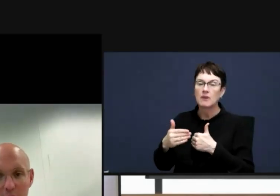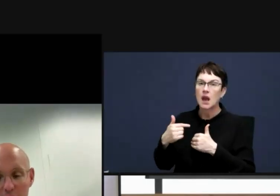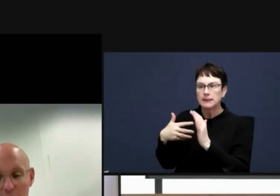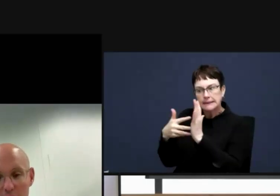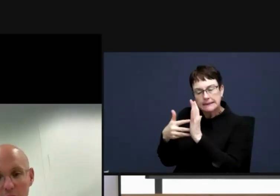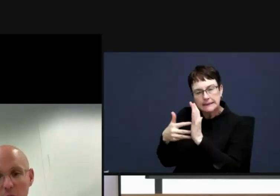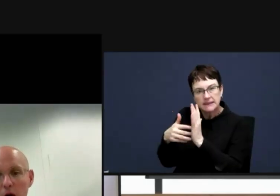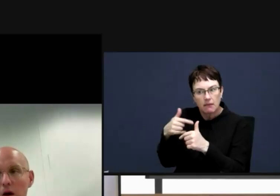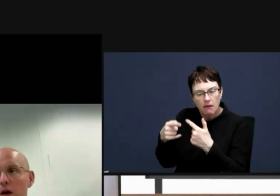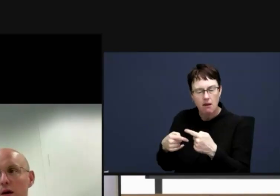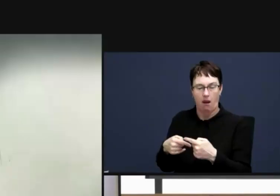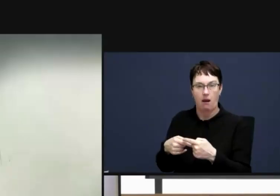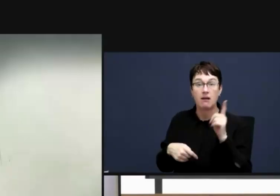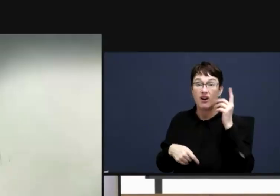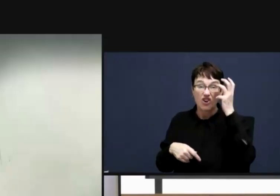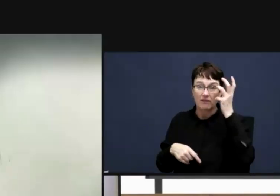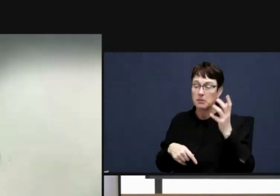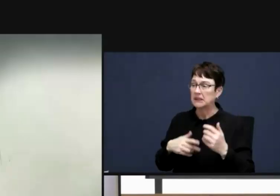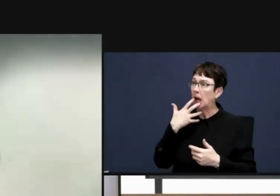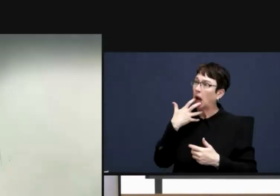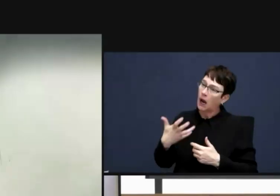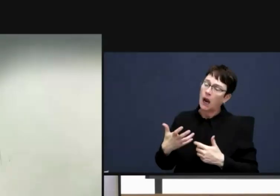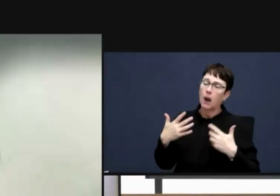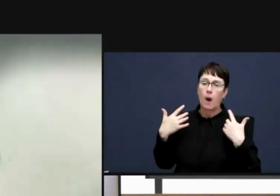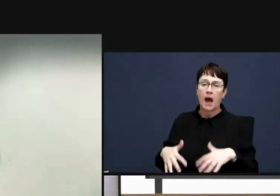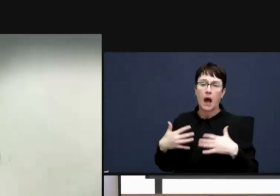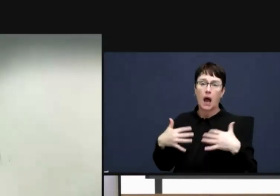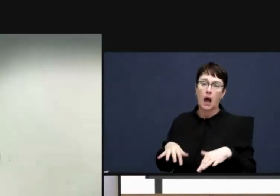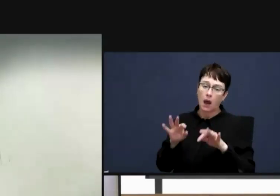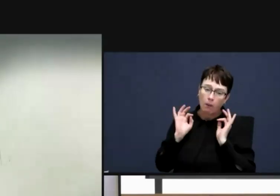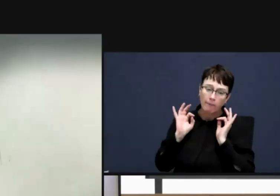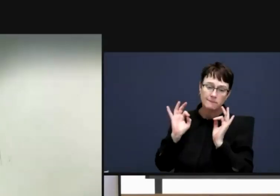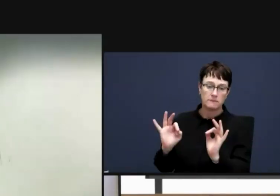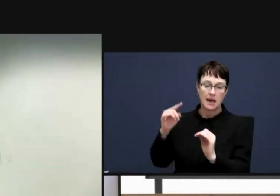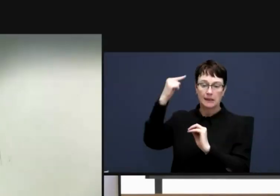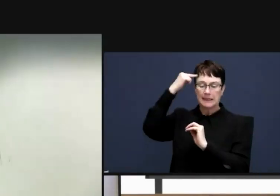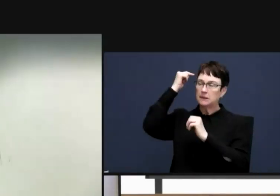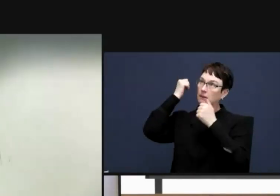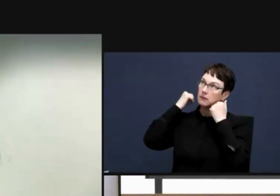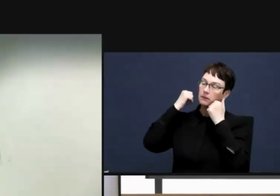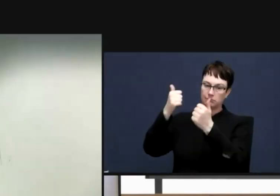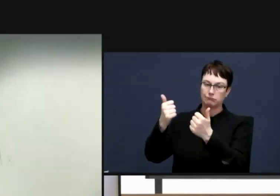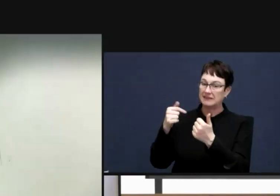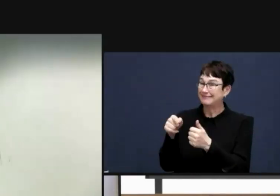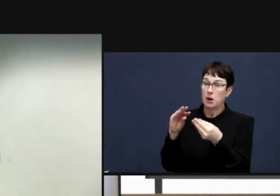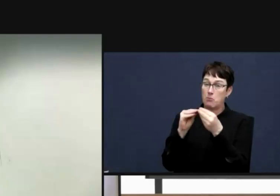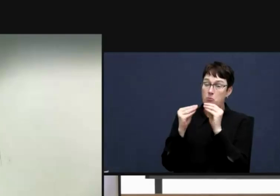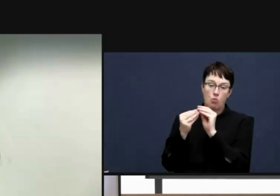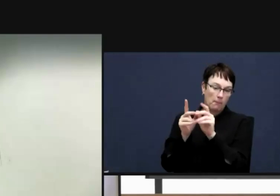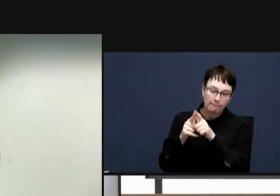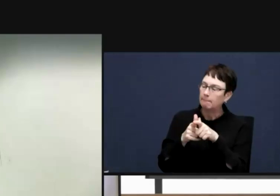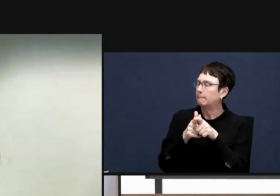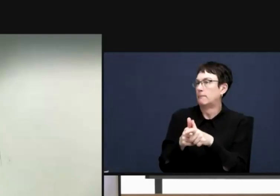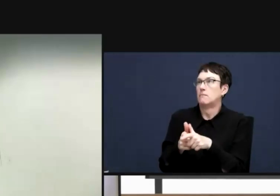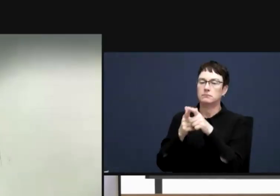expected of us. So I think the problem is so big and so large for all these government